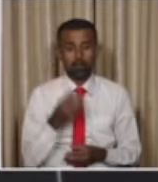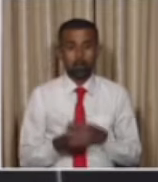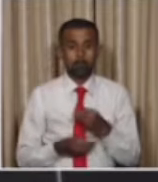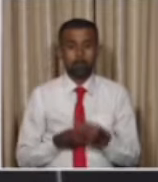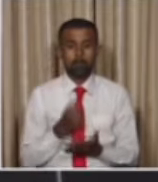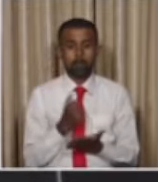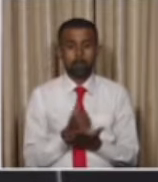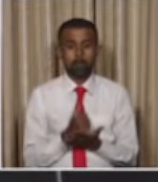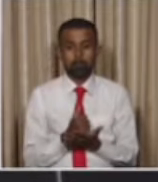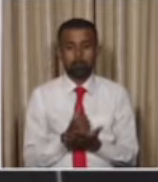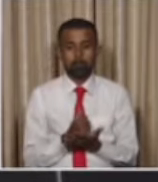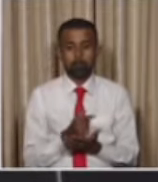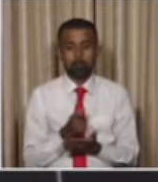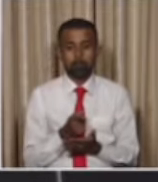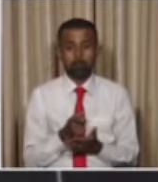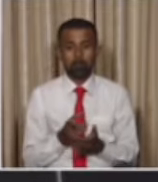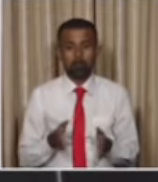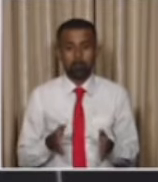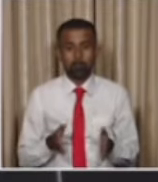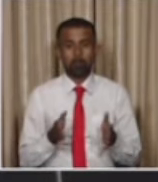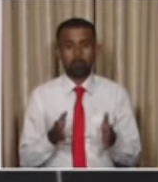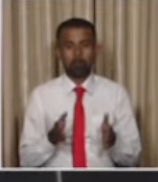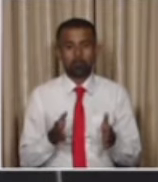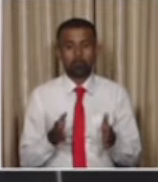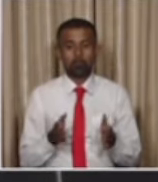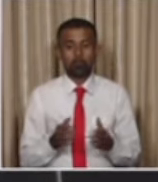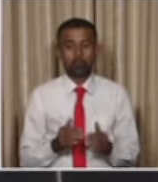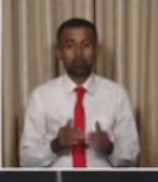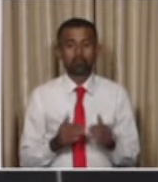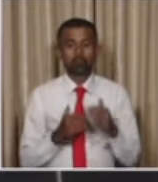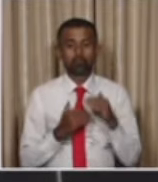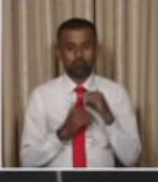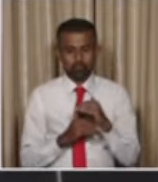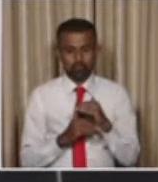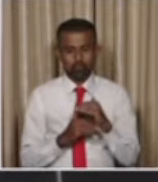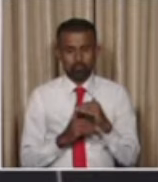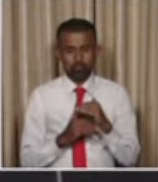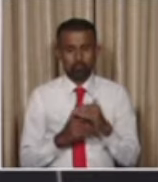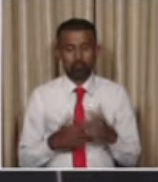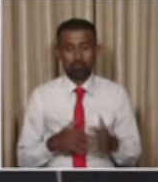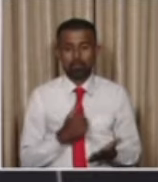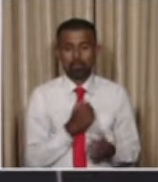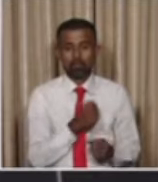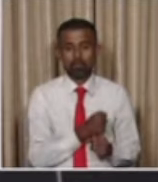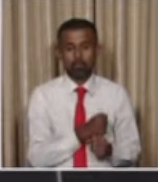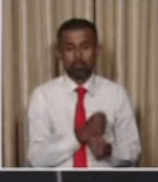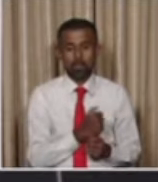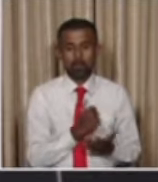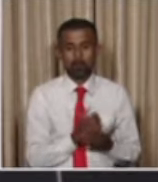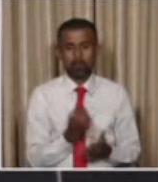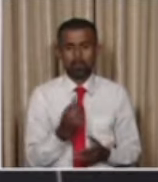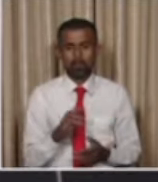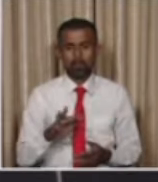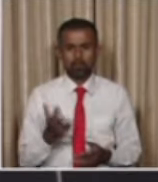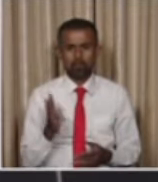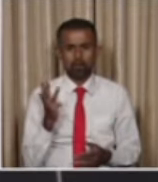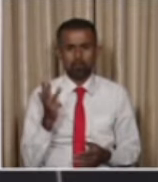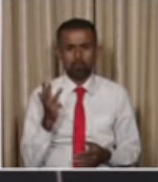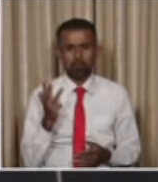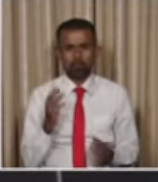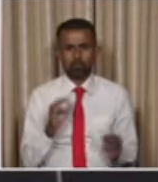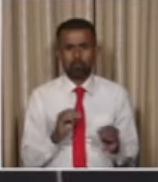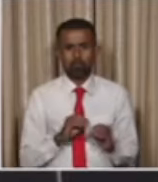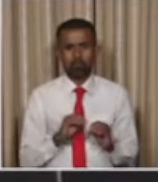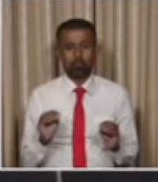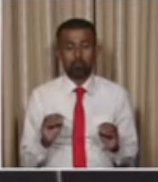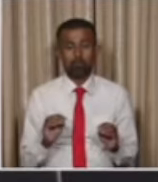the state banks way back in the 90s, was extended to the private banks as well. And now the government